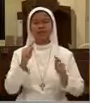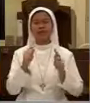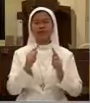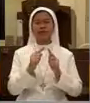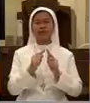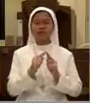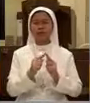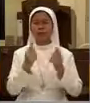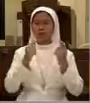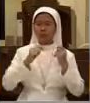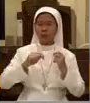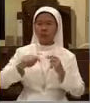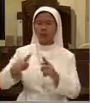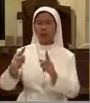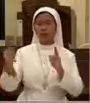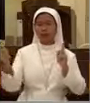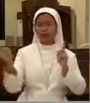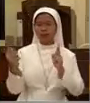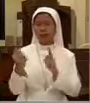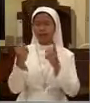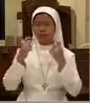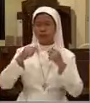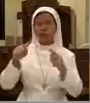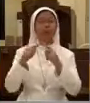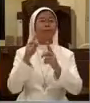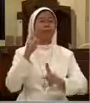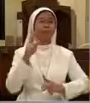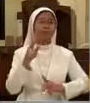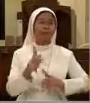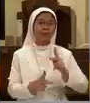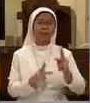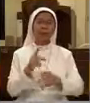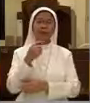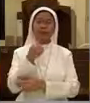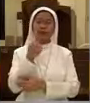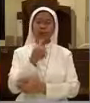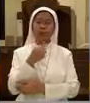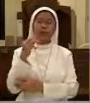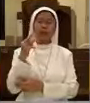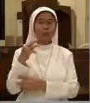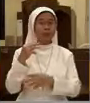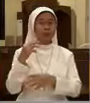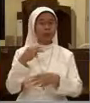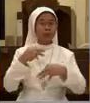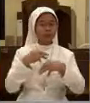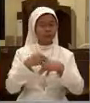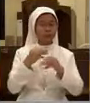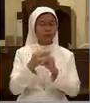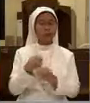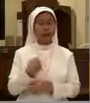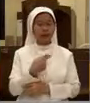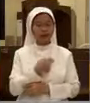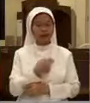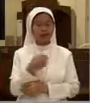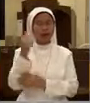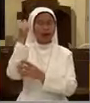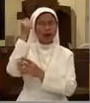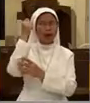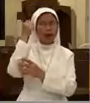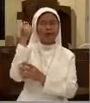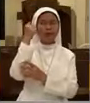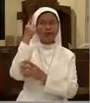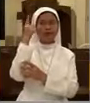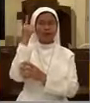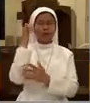encounter people who will make us realize that